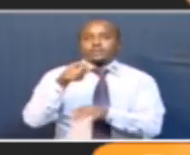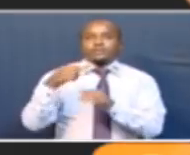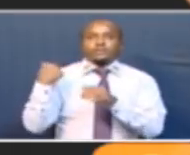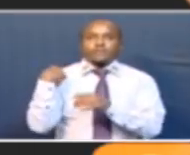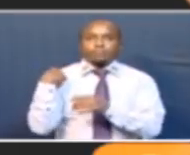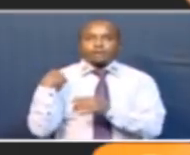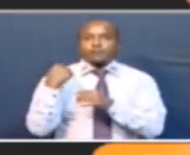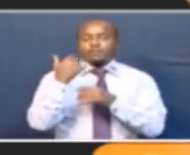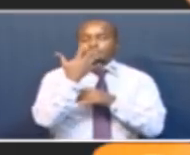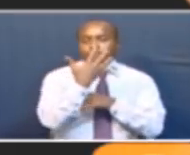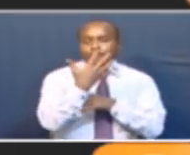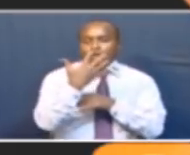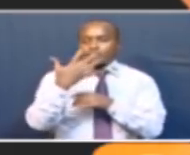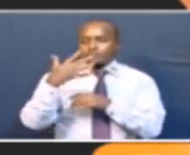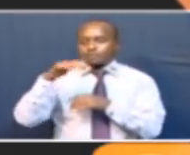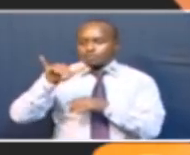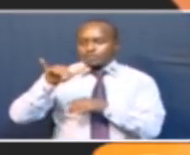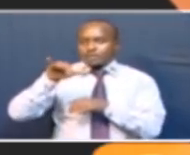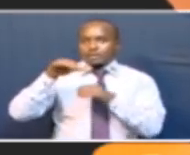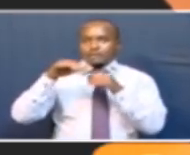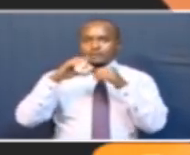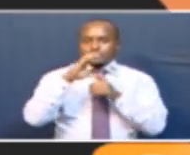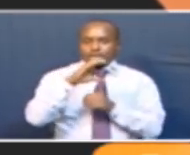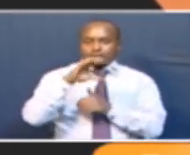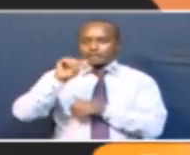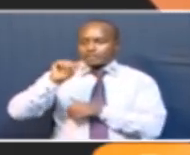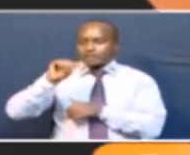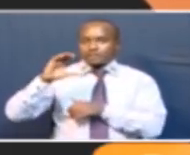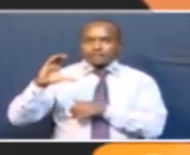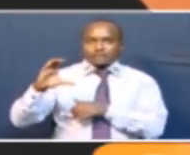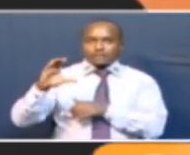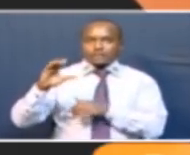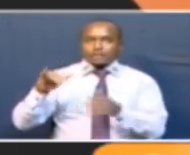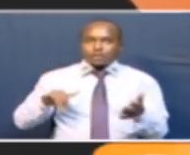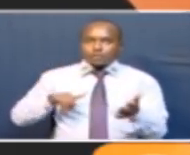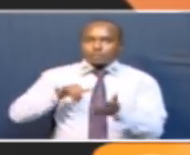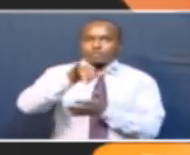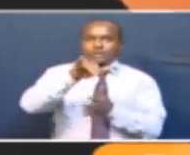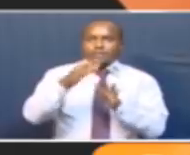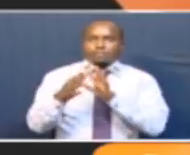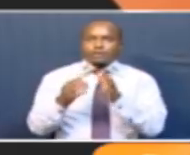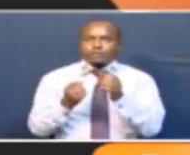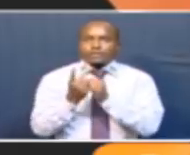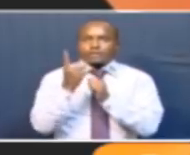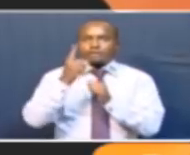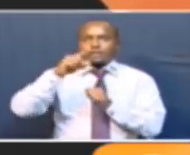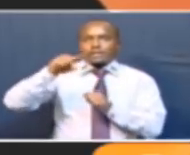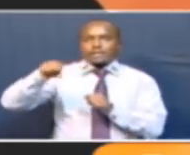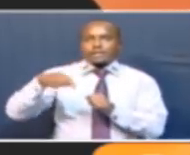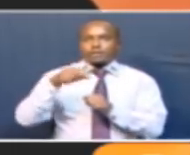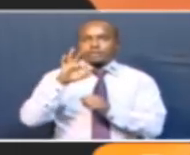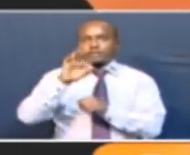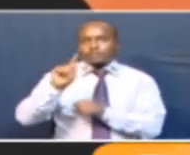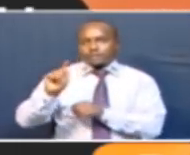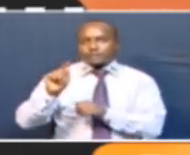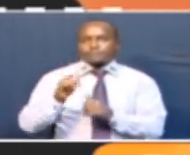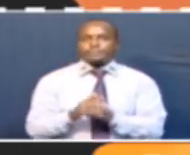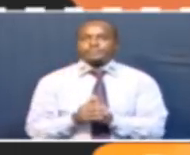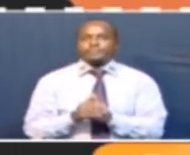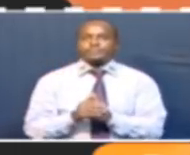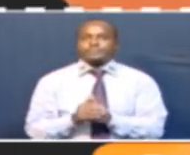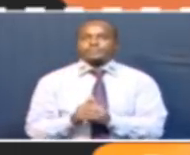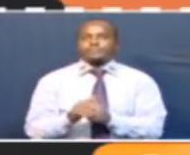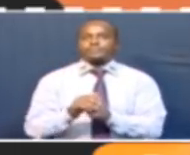number 5YCAC, was flying at about 11,000 feet above sea level. The Kinangop side of